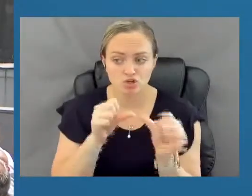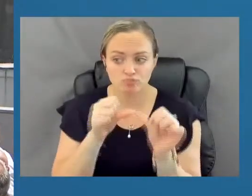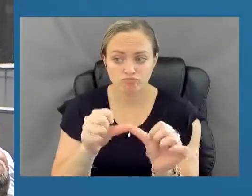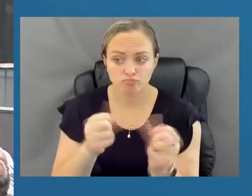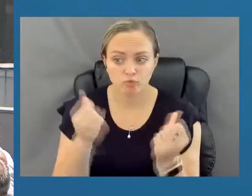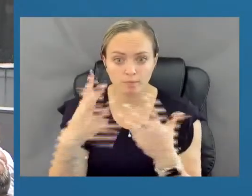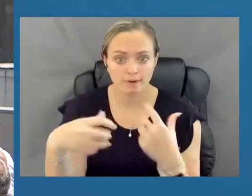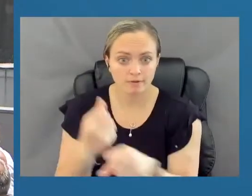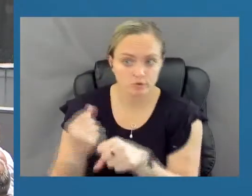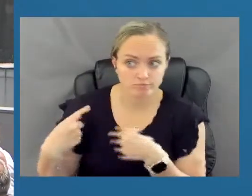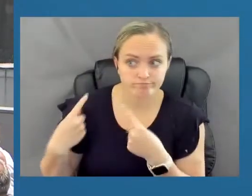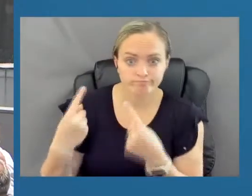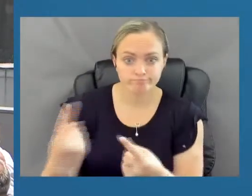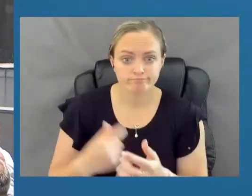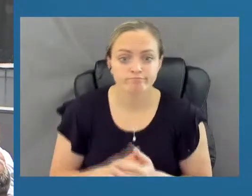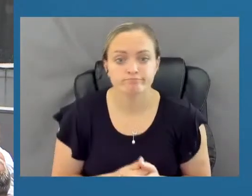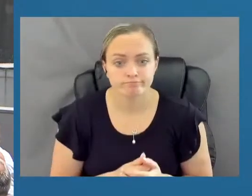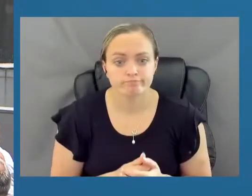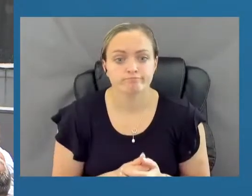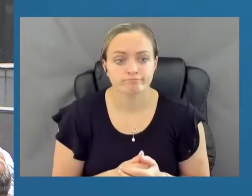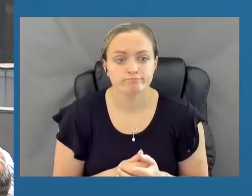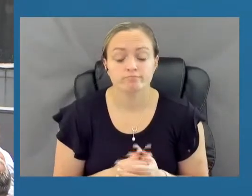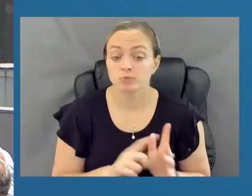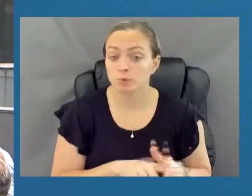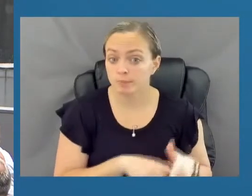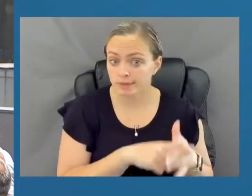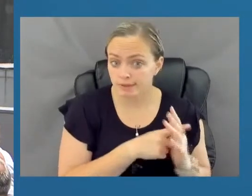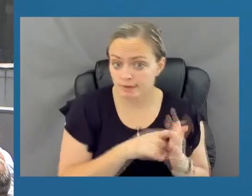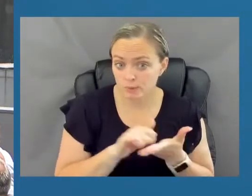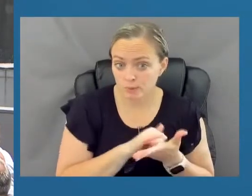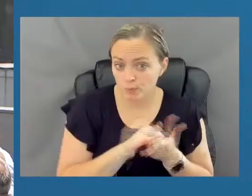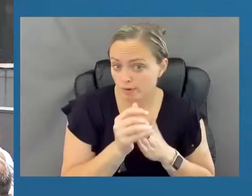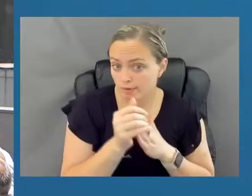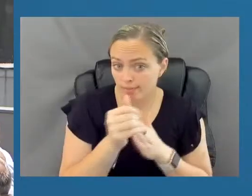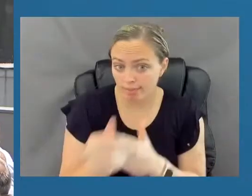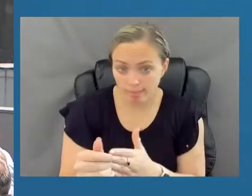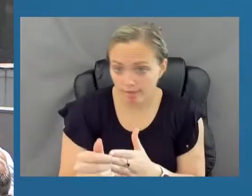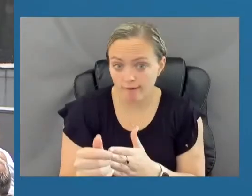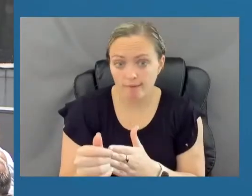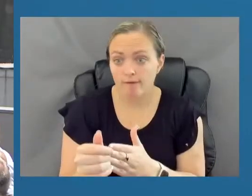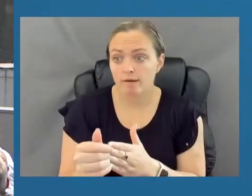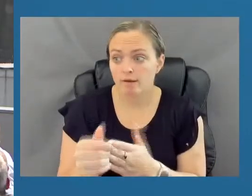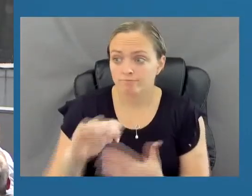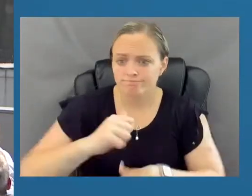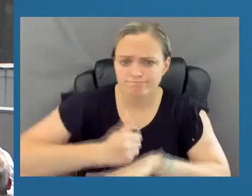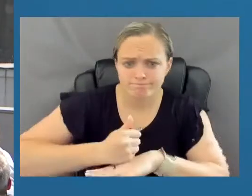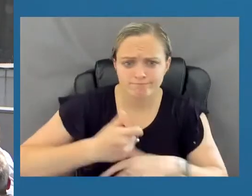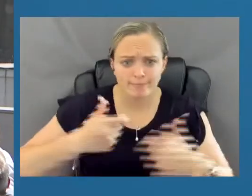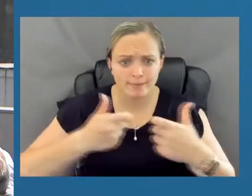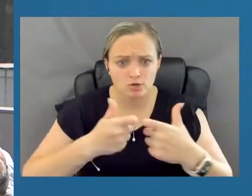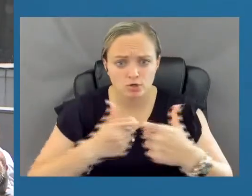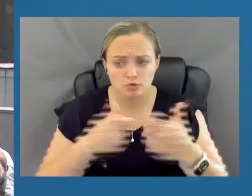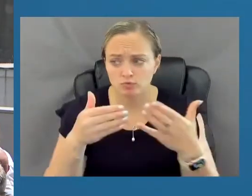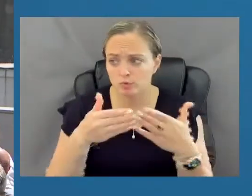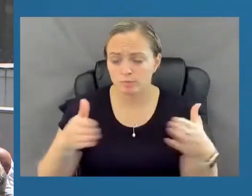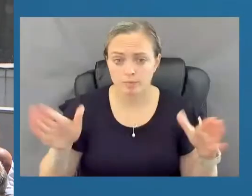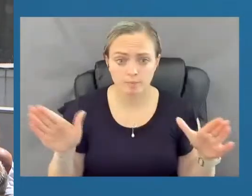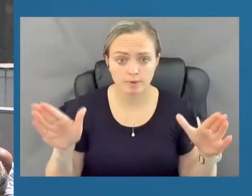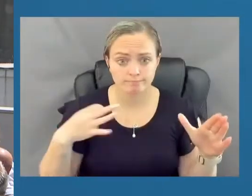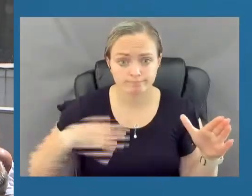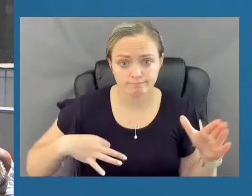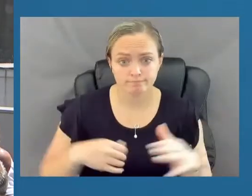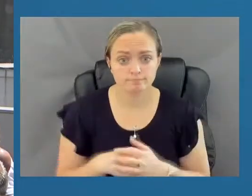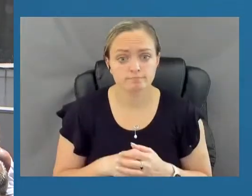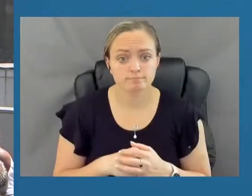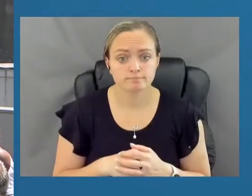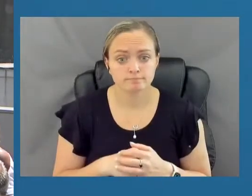century. From the very beginning, New York has led the way in harnessing electricity for the public good. In fact,